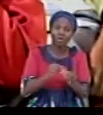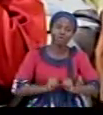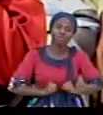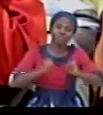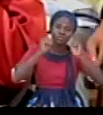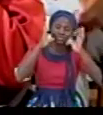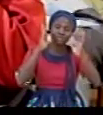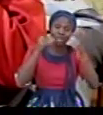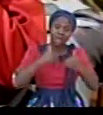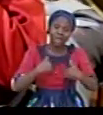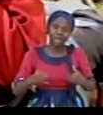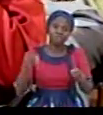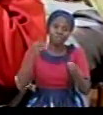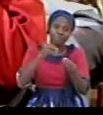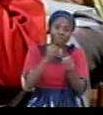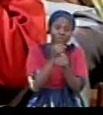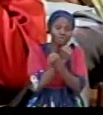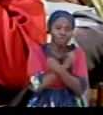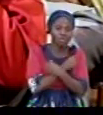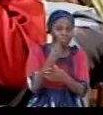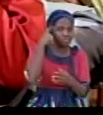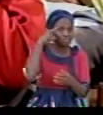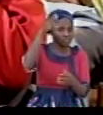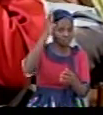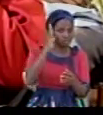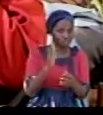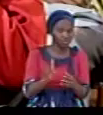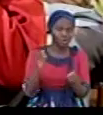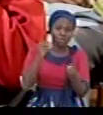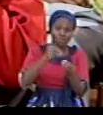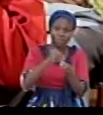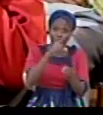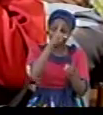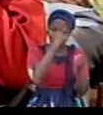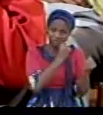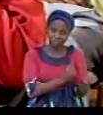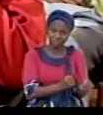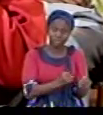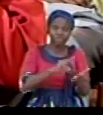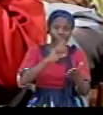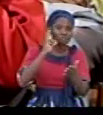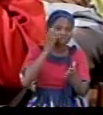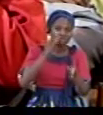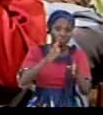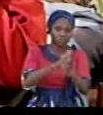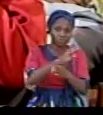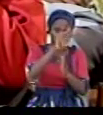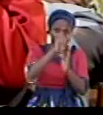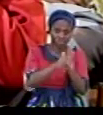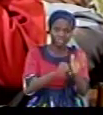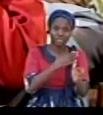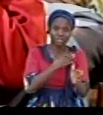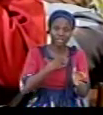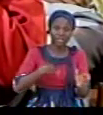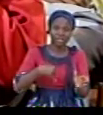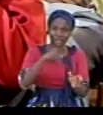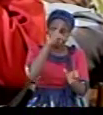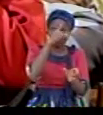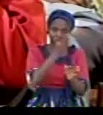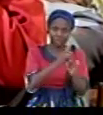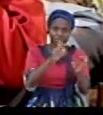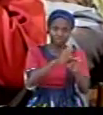more love for God, more faith, fruitfulness, and faithfulness to